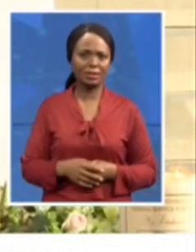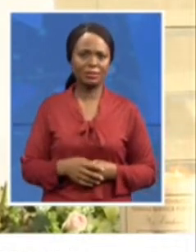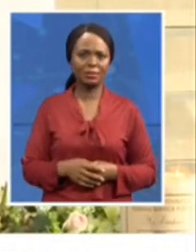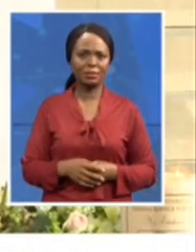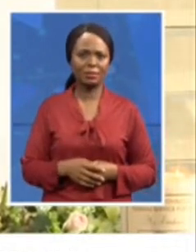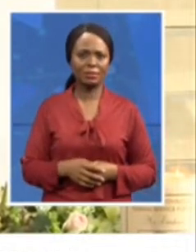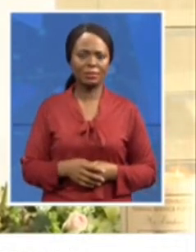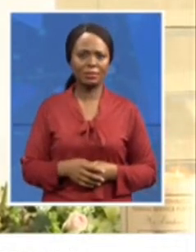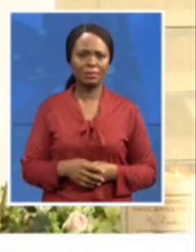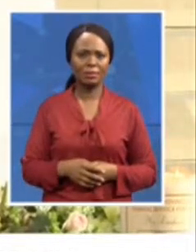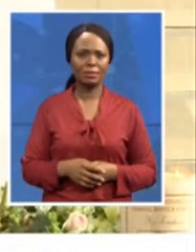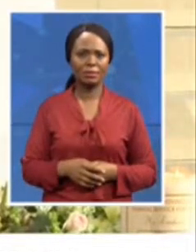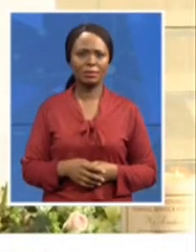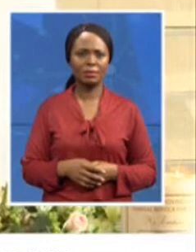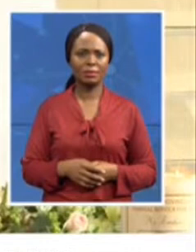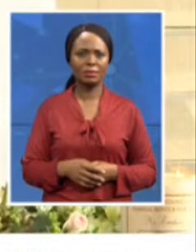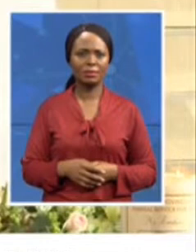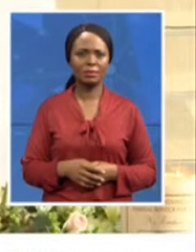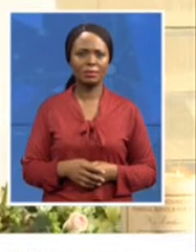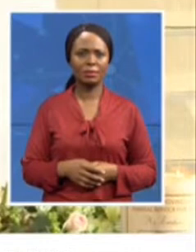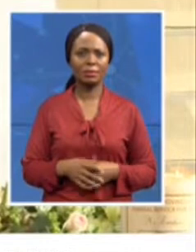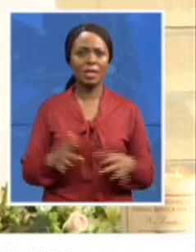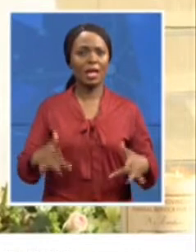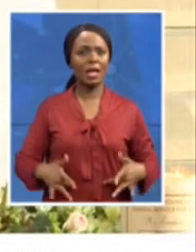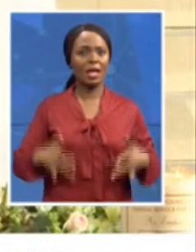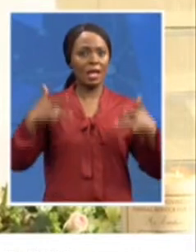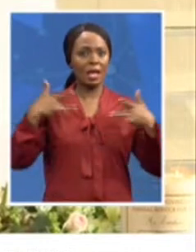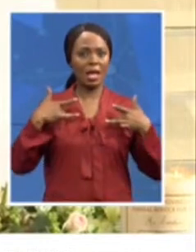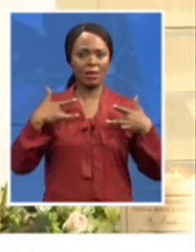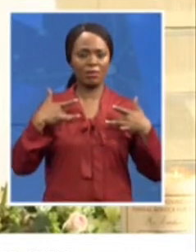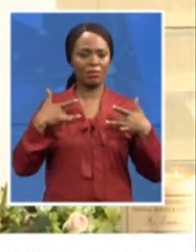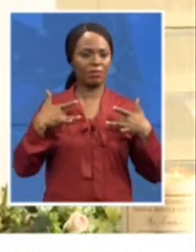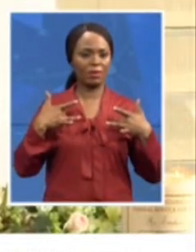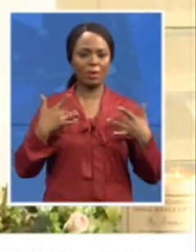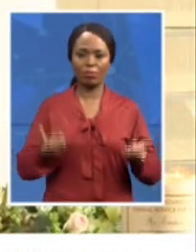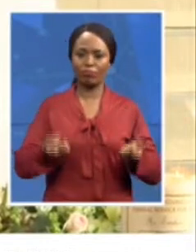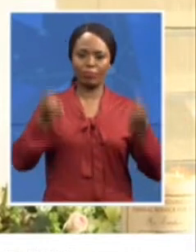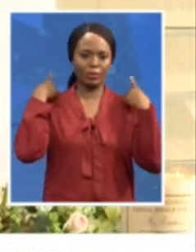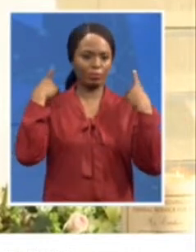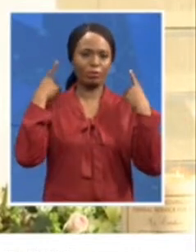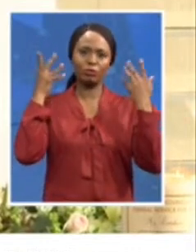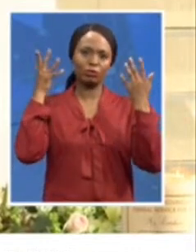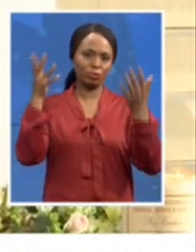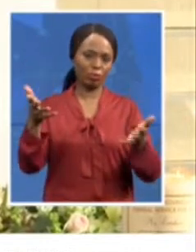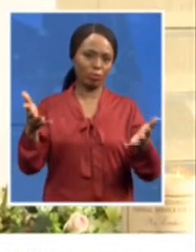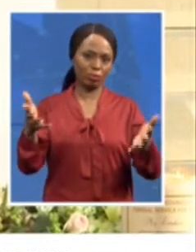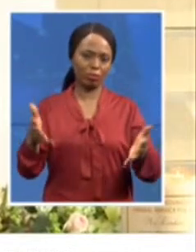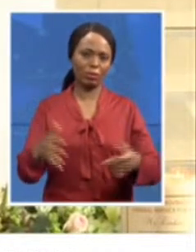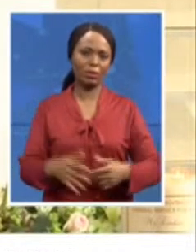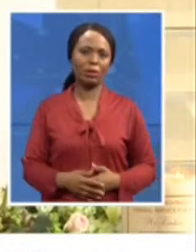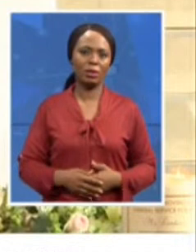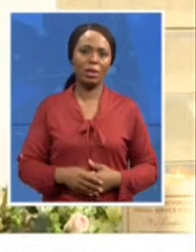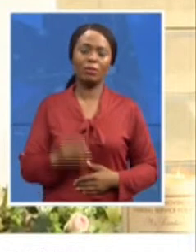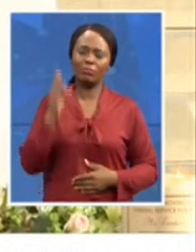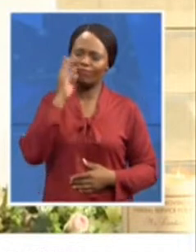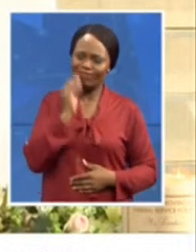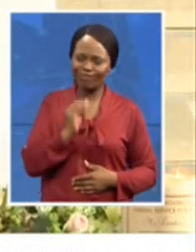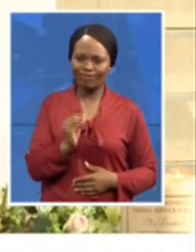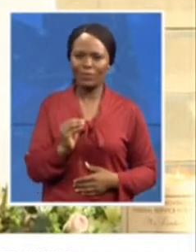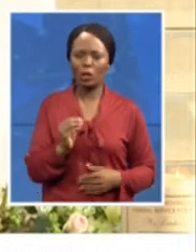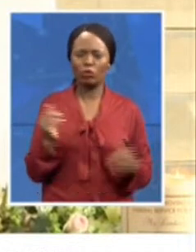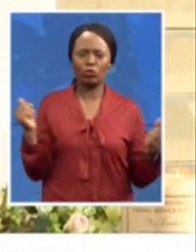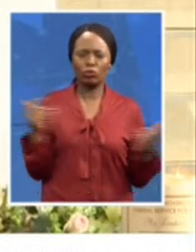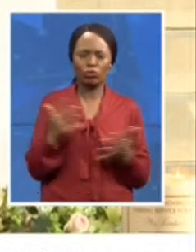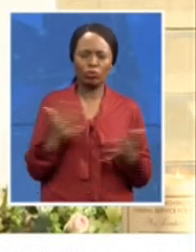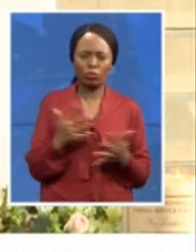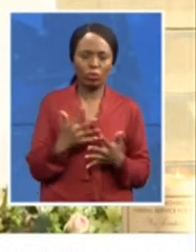Life didn't always make sense. Our beloved Goko had trauma, as many did. And we, as